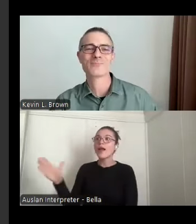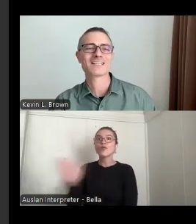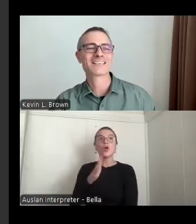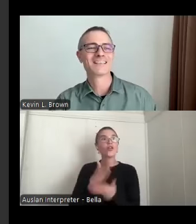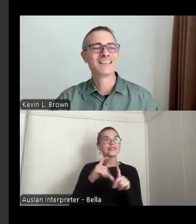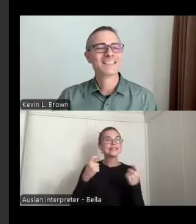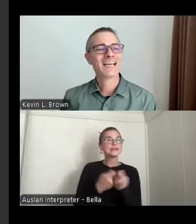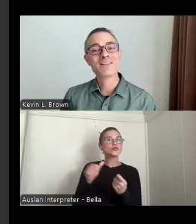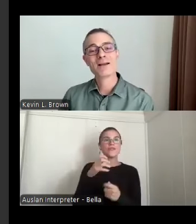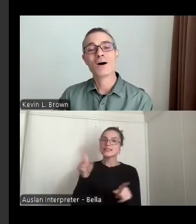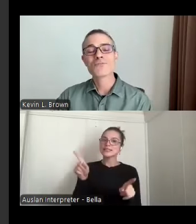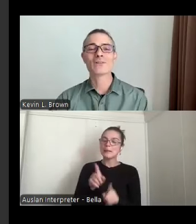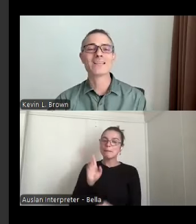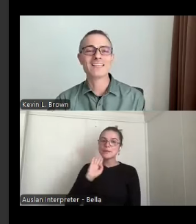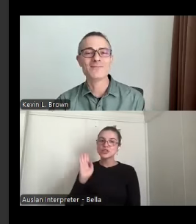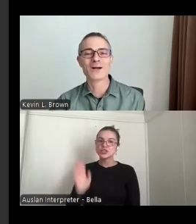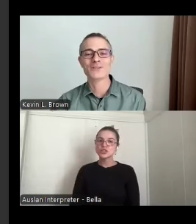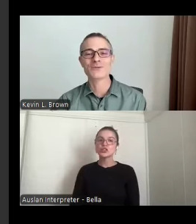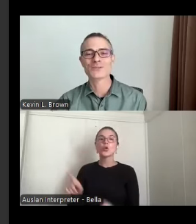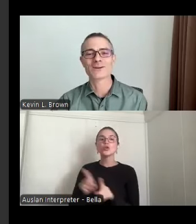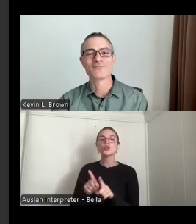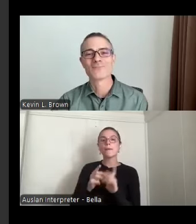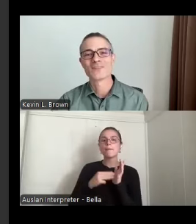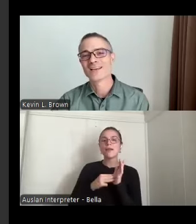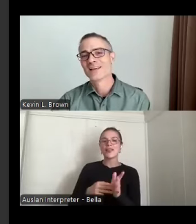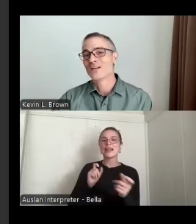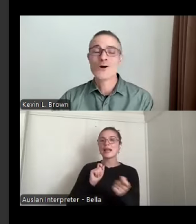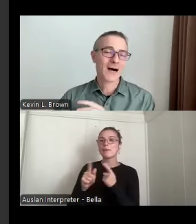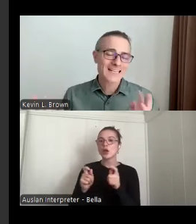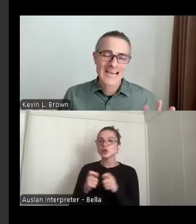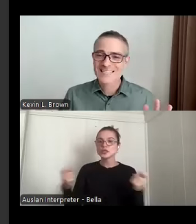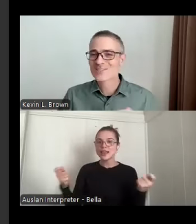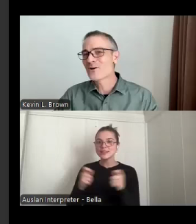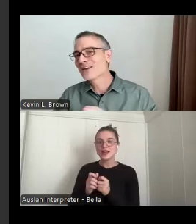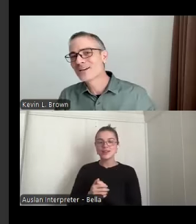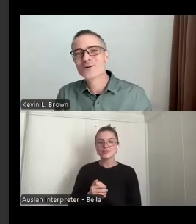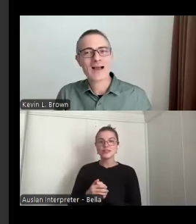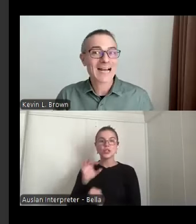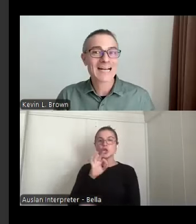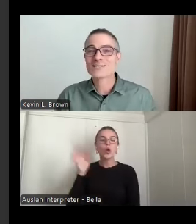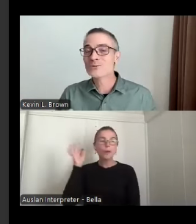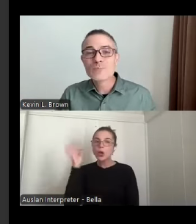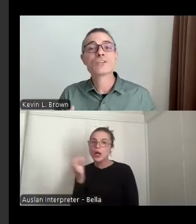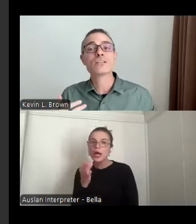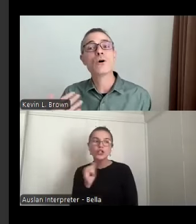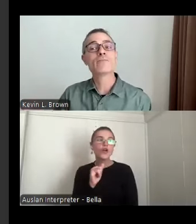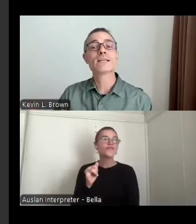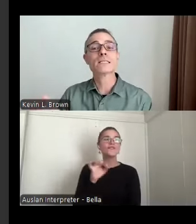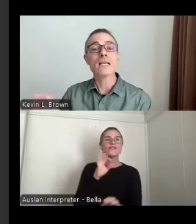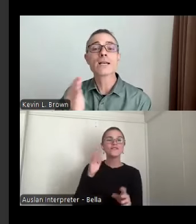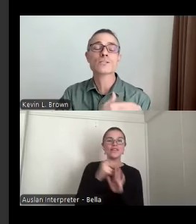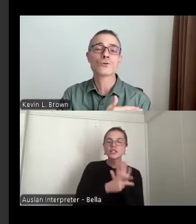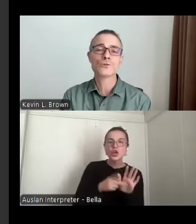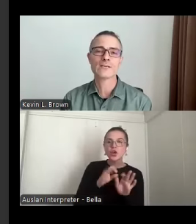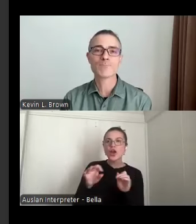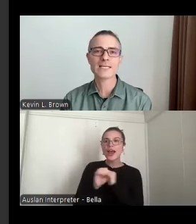elevator pitch. And then a monthly email newsletter. No podcasts, no video, no ads, no speeches, no events,